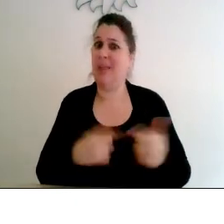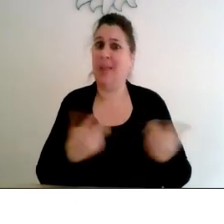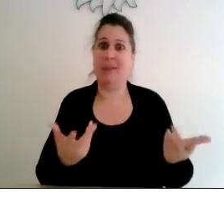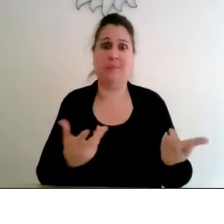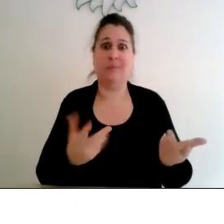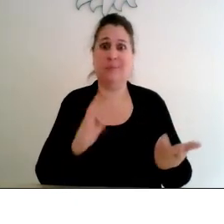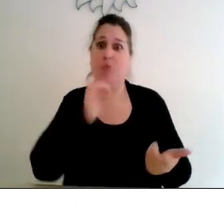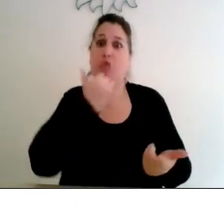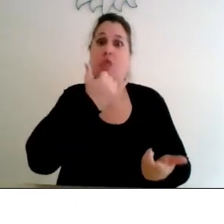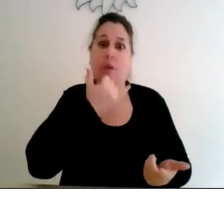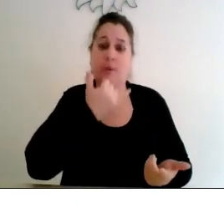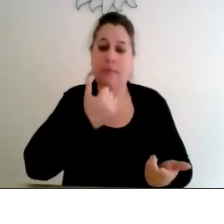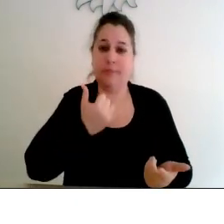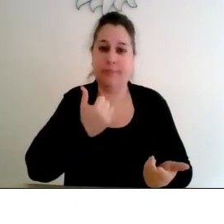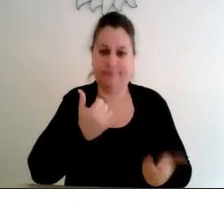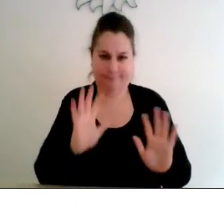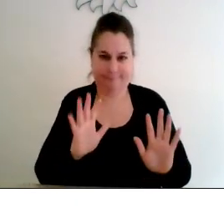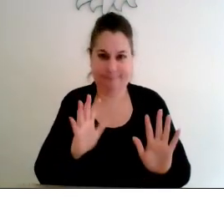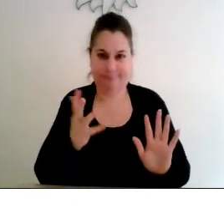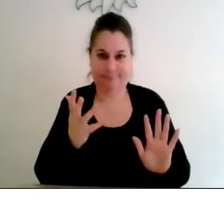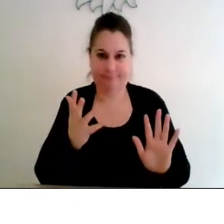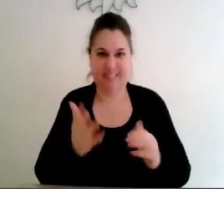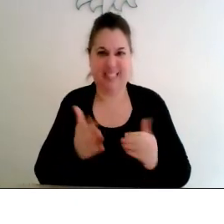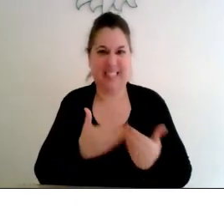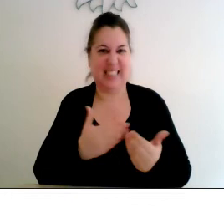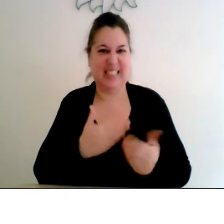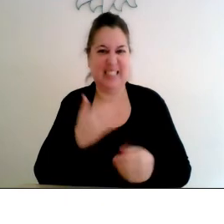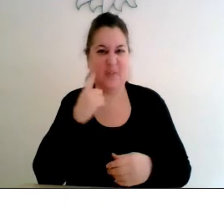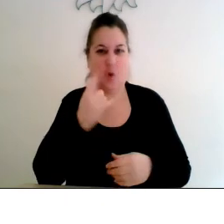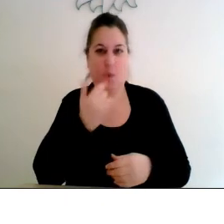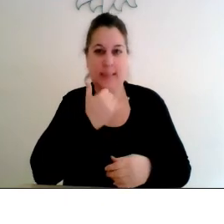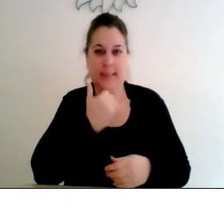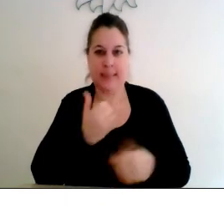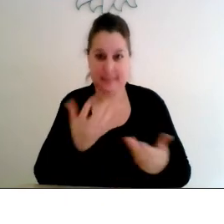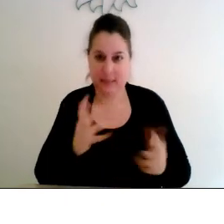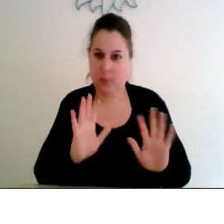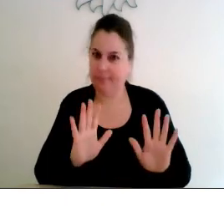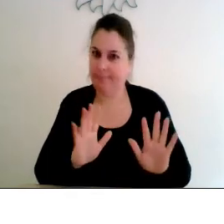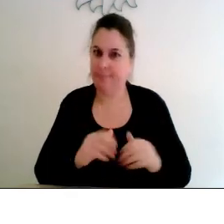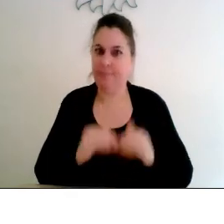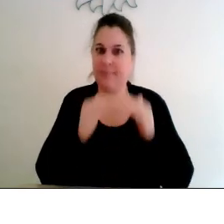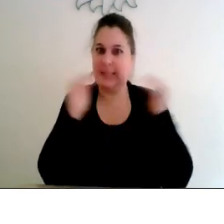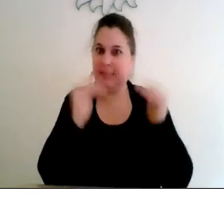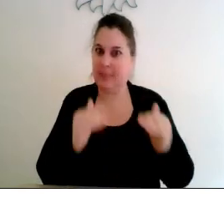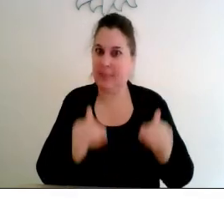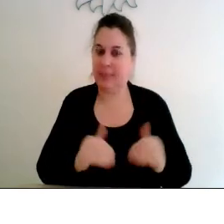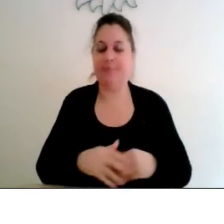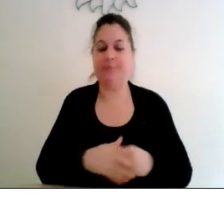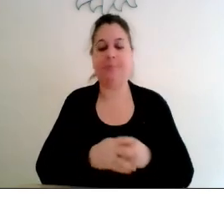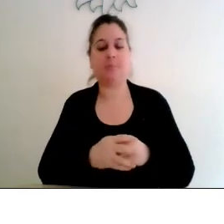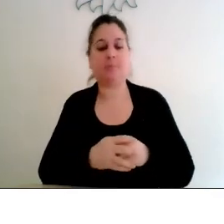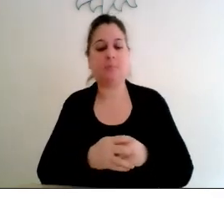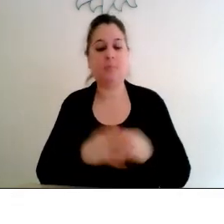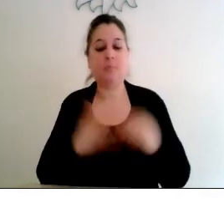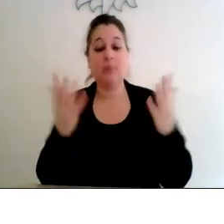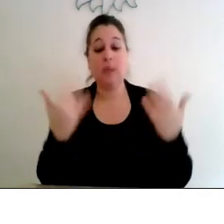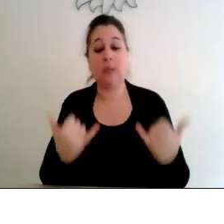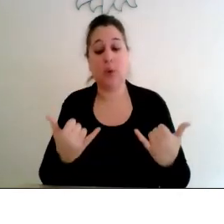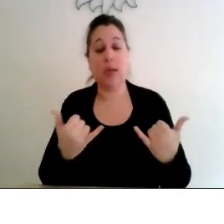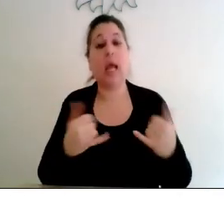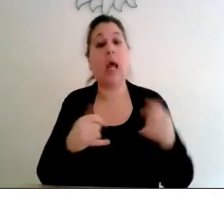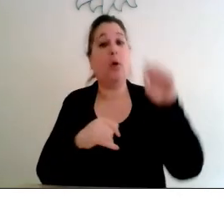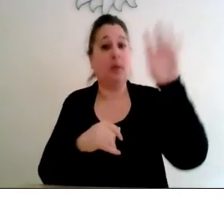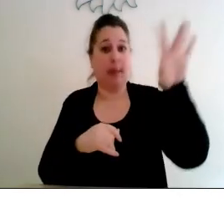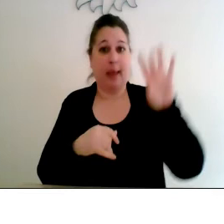5 squared, that makes 25 because it's 5 times 5. Then bring everything else down.